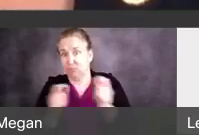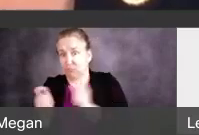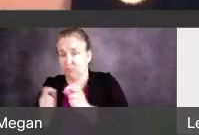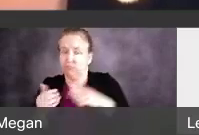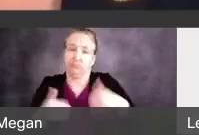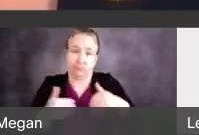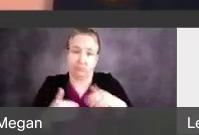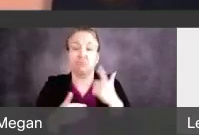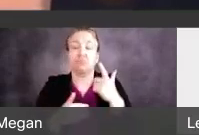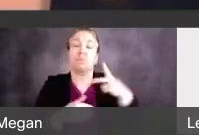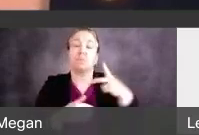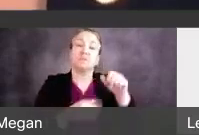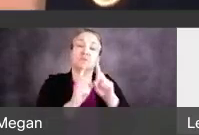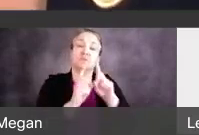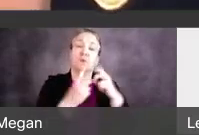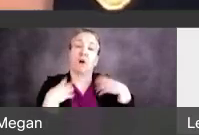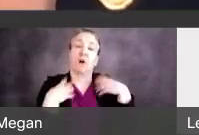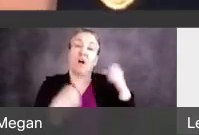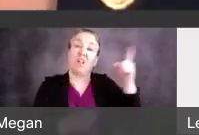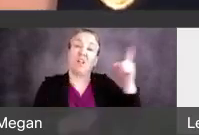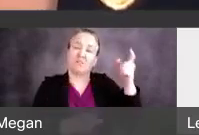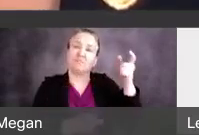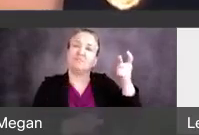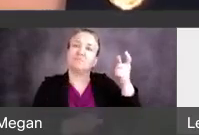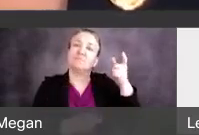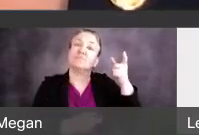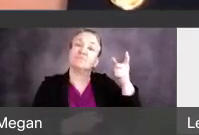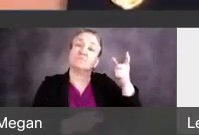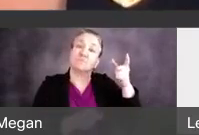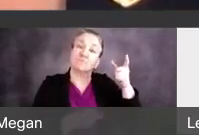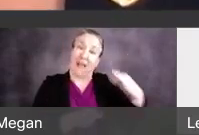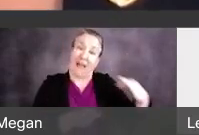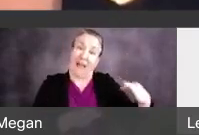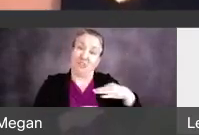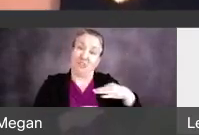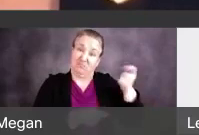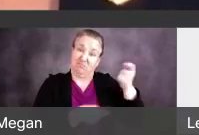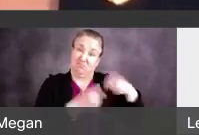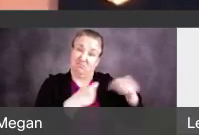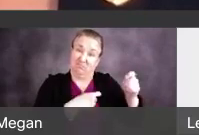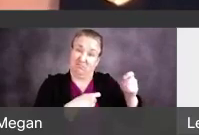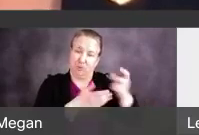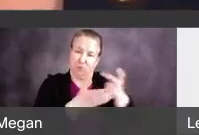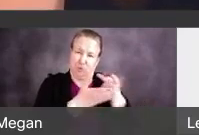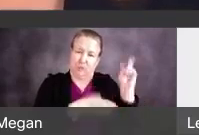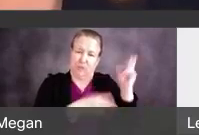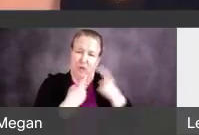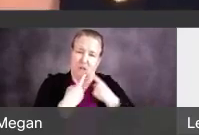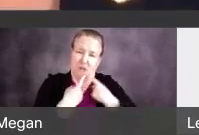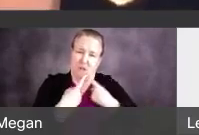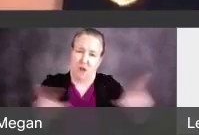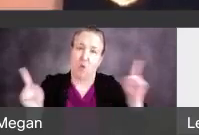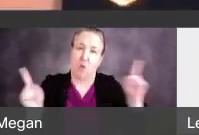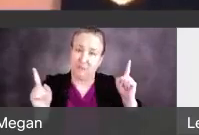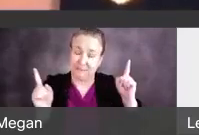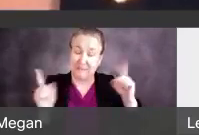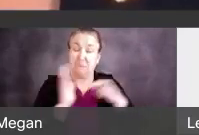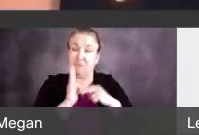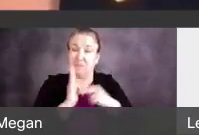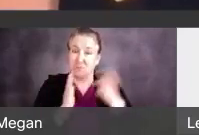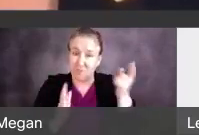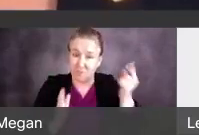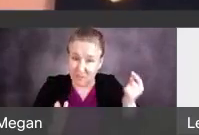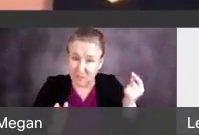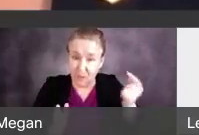The Pennsylvania Department of Health changes to the vaccine eligibility announced 2 weeks ago dramatically expanded